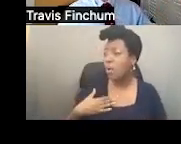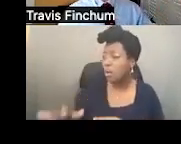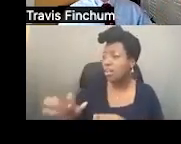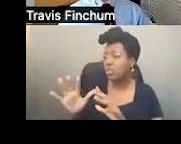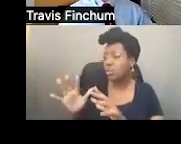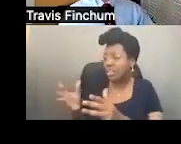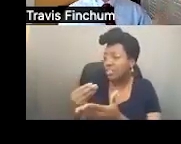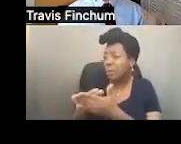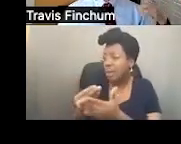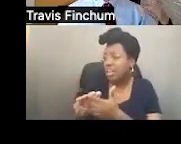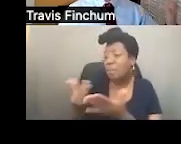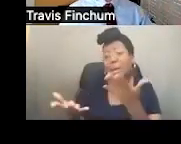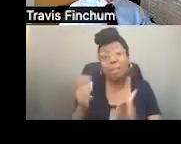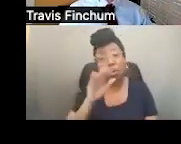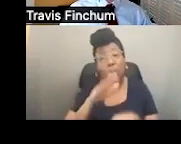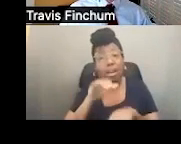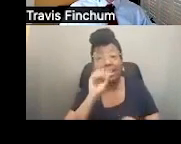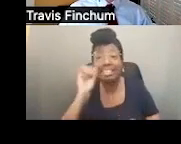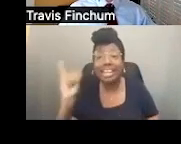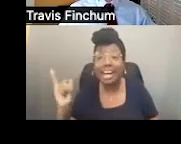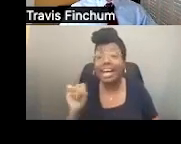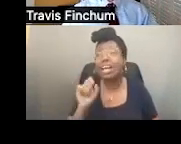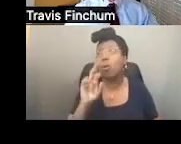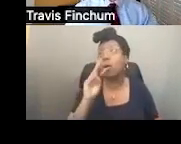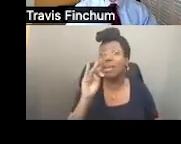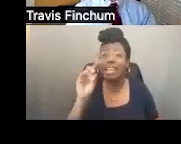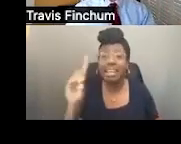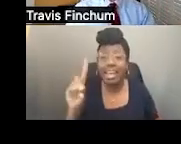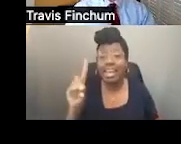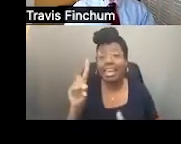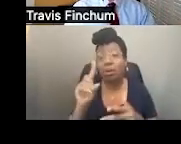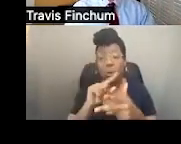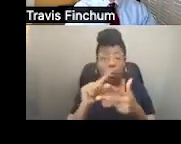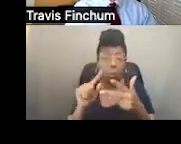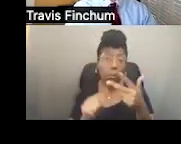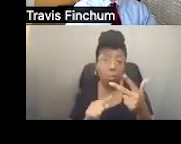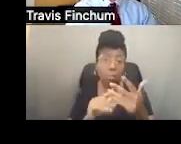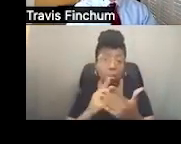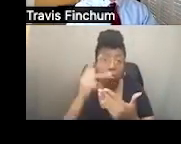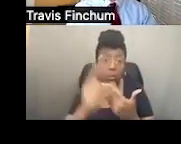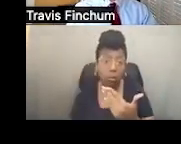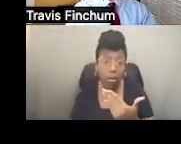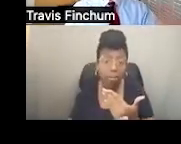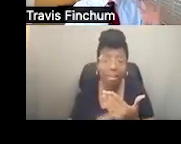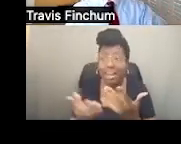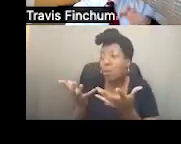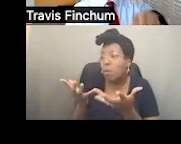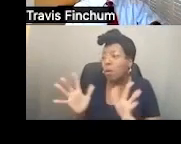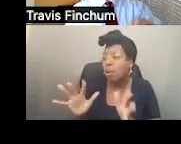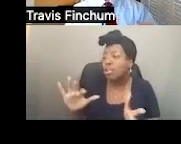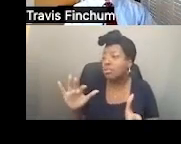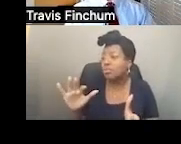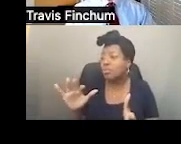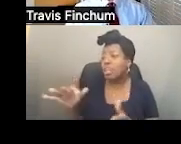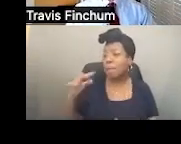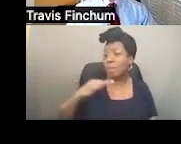on SSI or Medicaid or one of those programs, and I don't want to mess up the benefit. So I put the